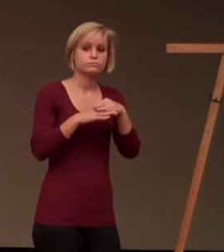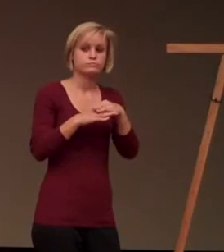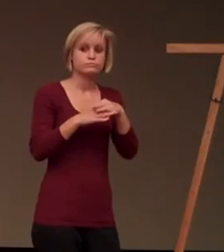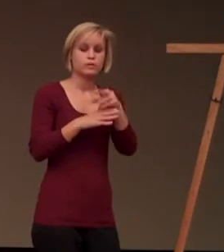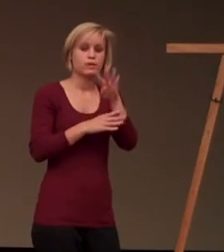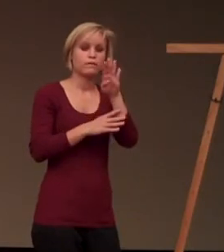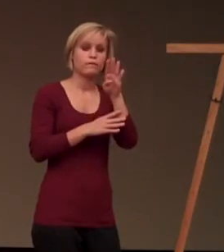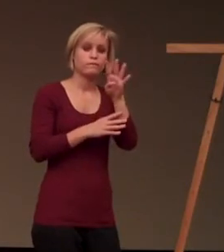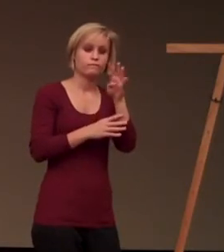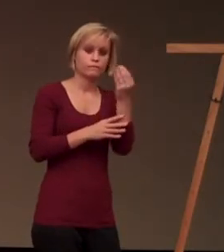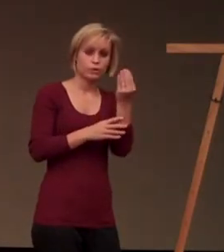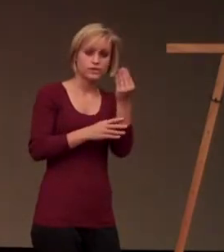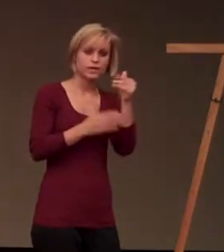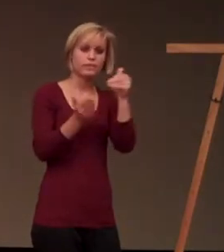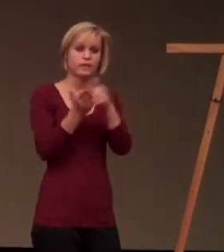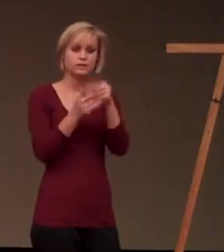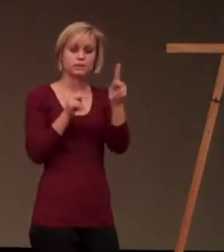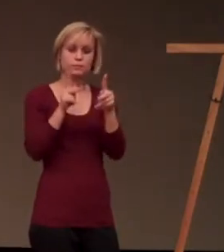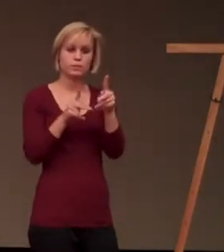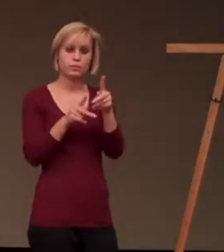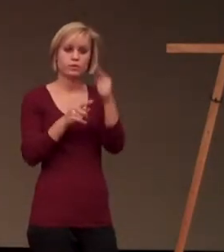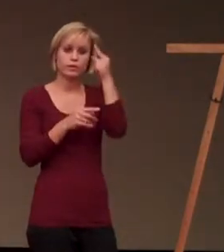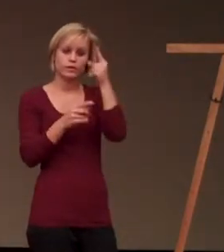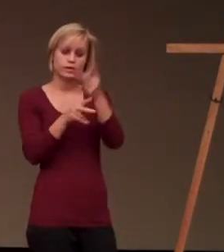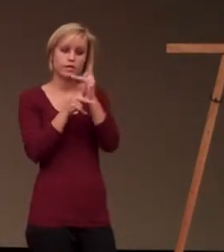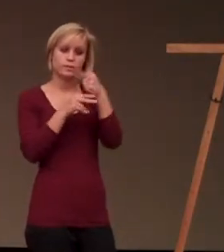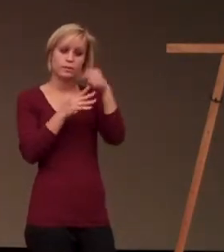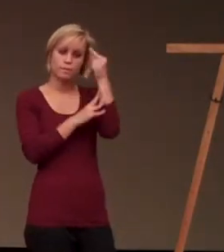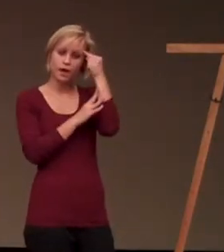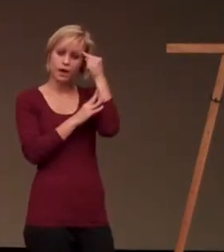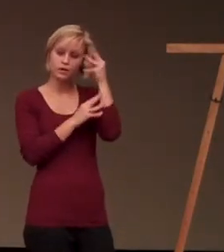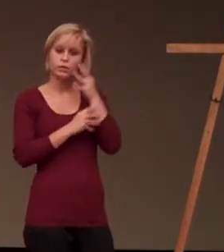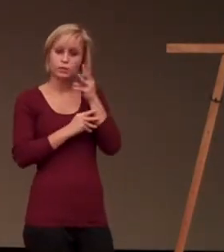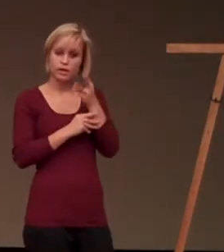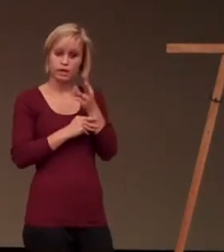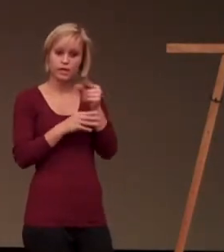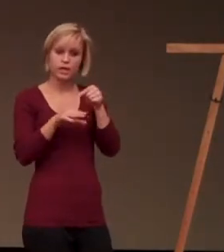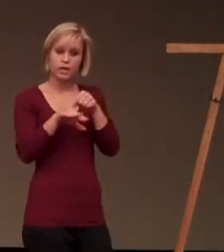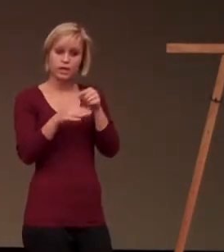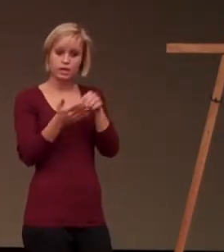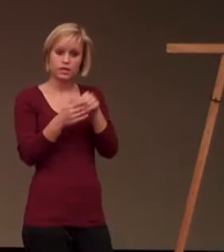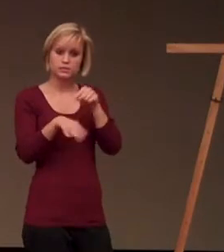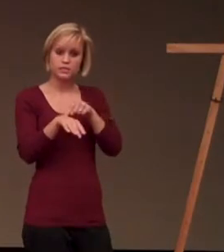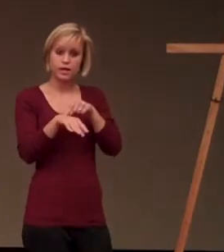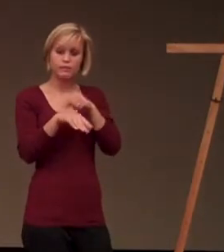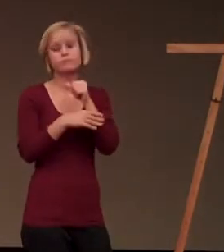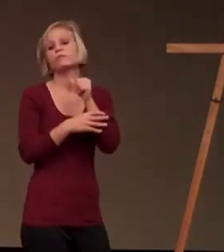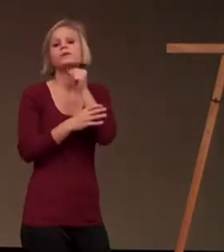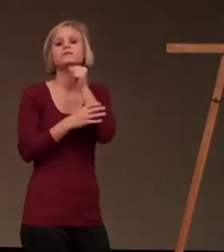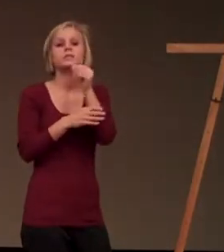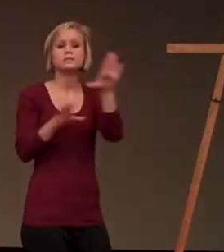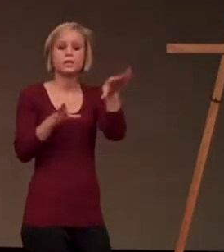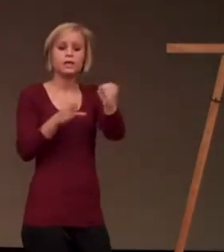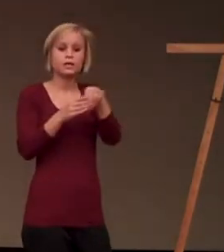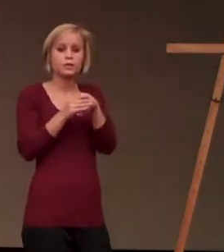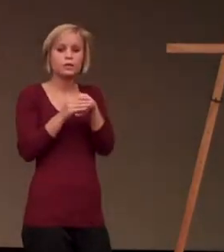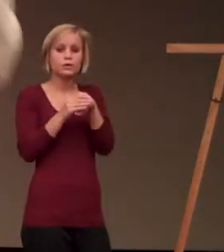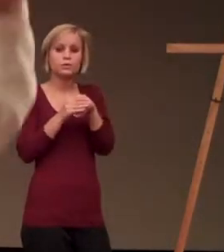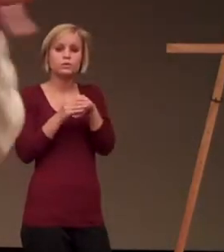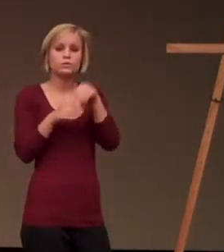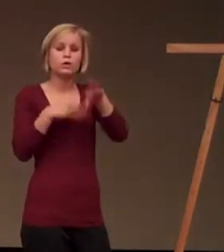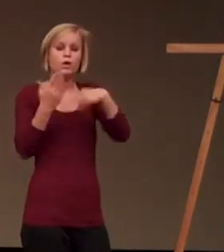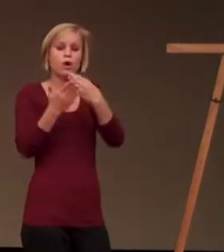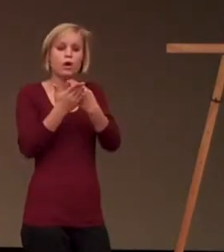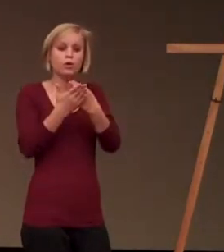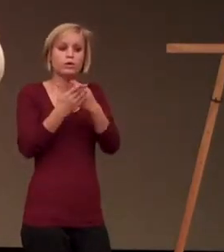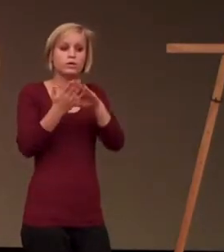people. Now keep in mind that Wheeling in this time does not include, all of those communities